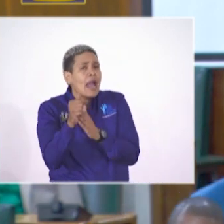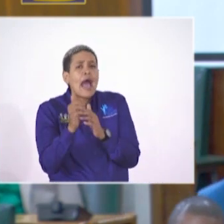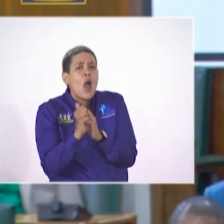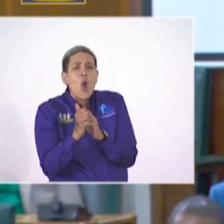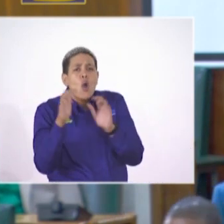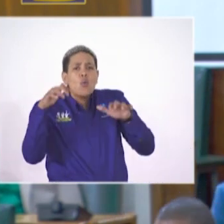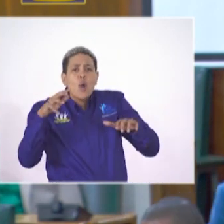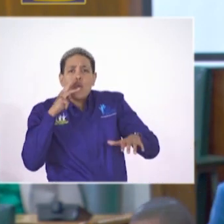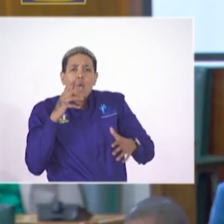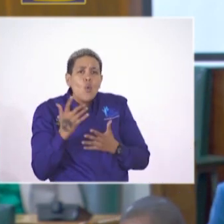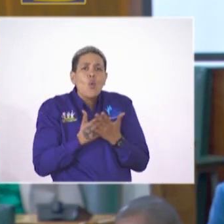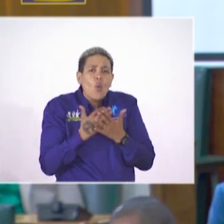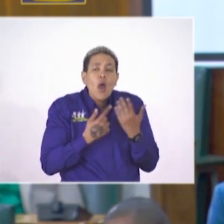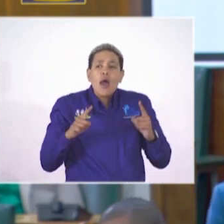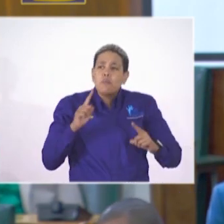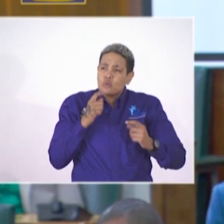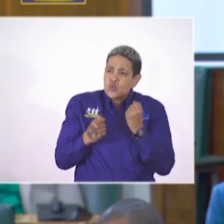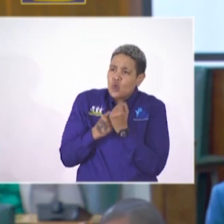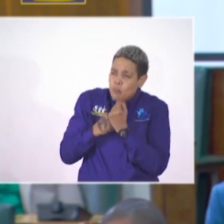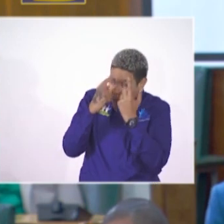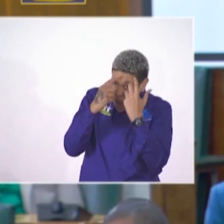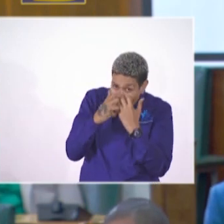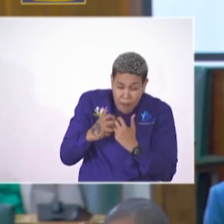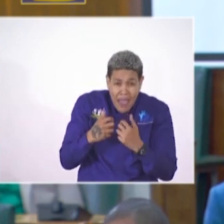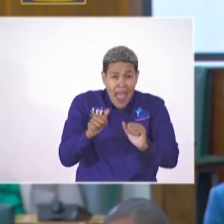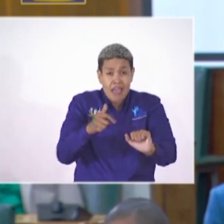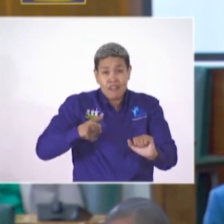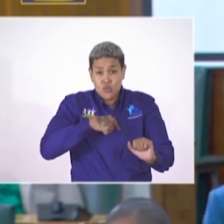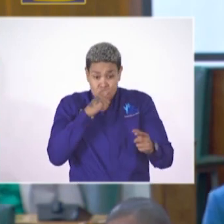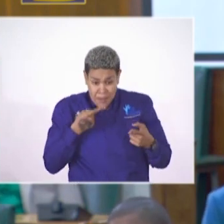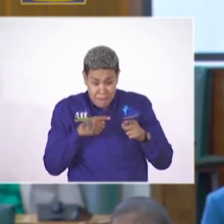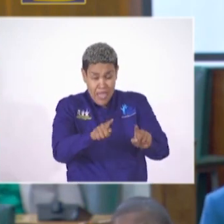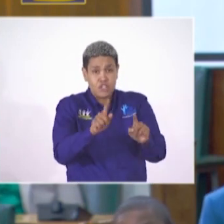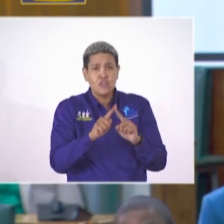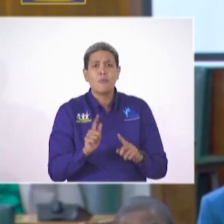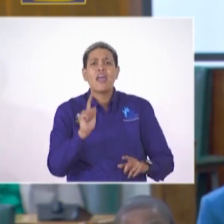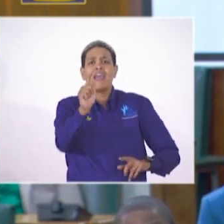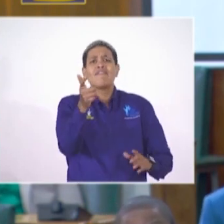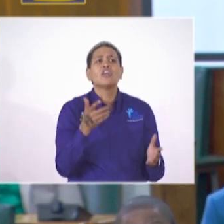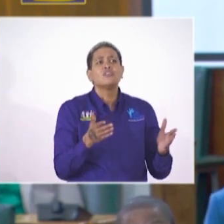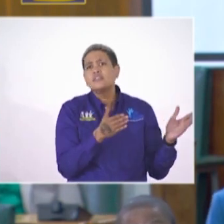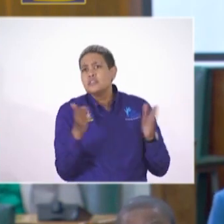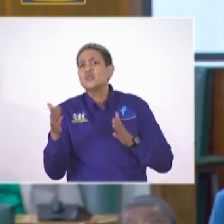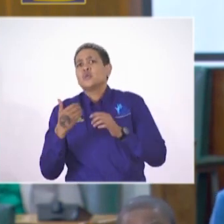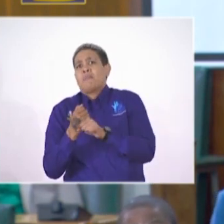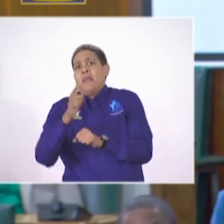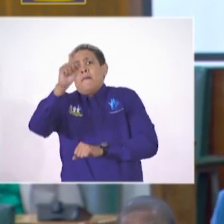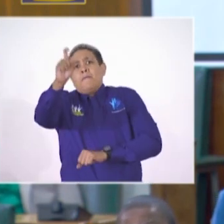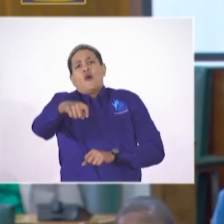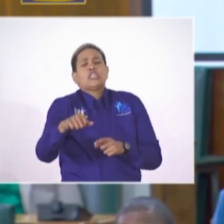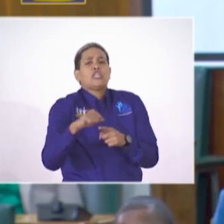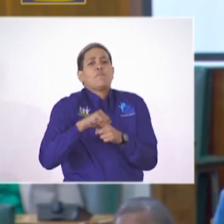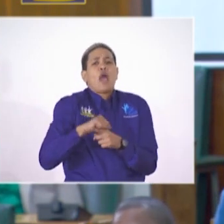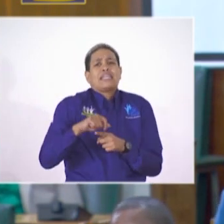which will support town planning efforts. As we mainstream and eventually move to make mandatory